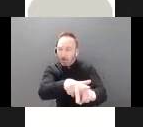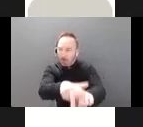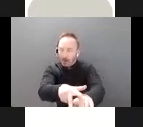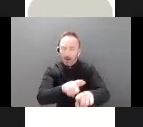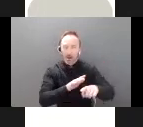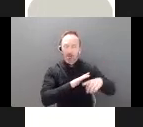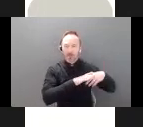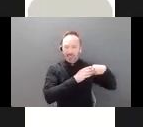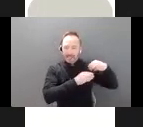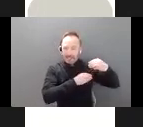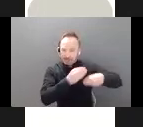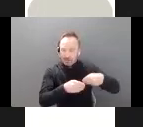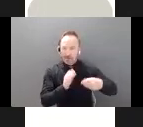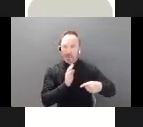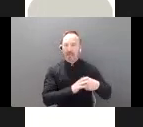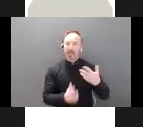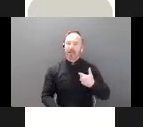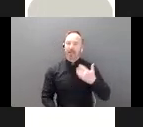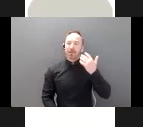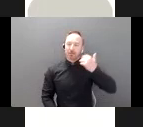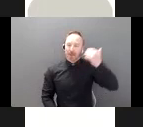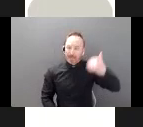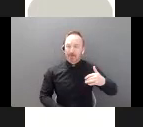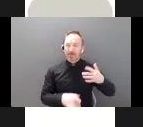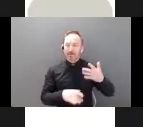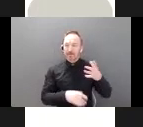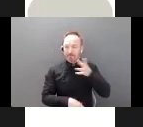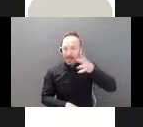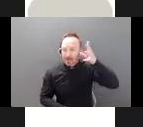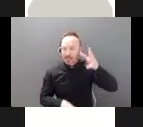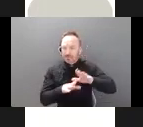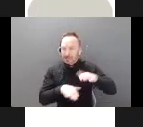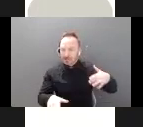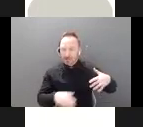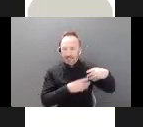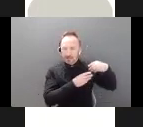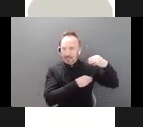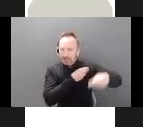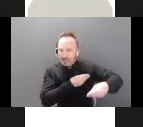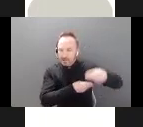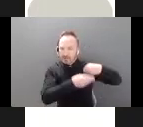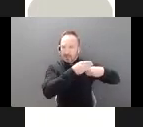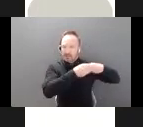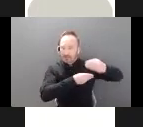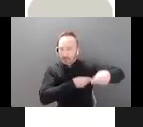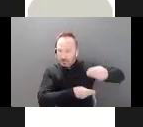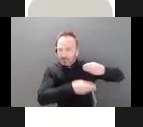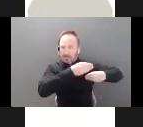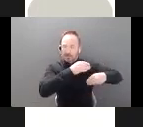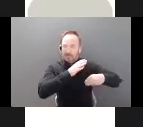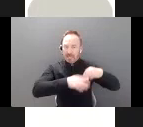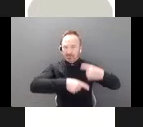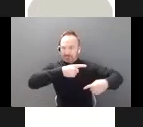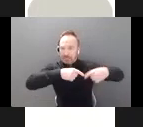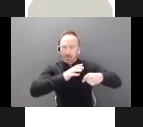intergenerational family disputes, things like where there's concerns about, a parent having